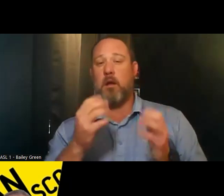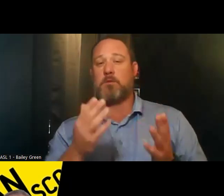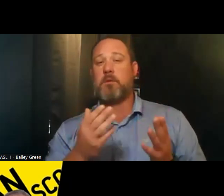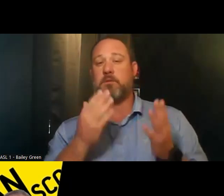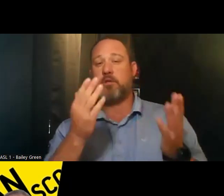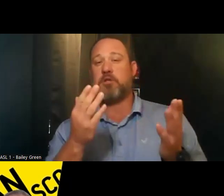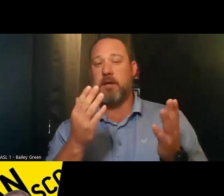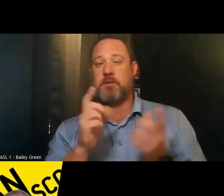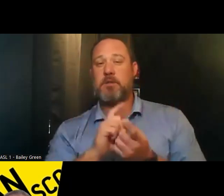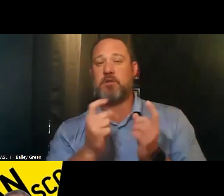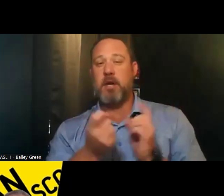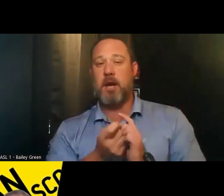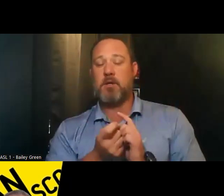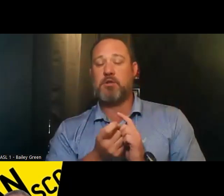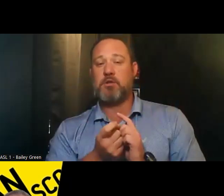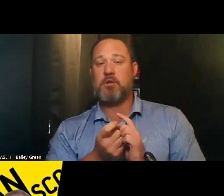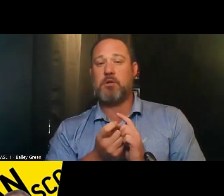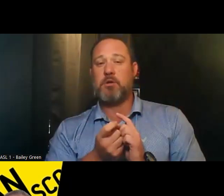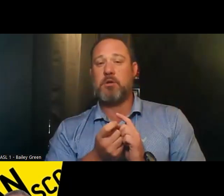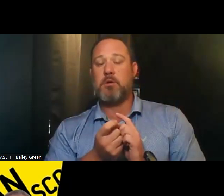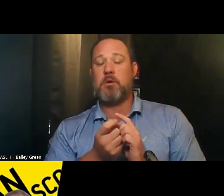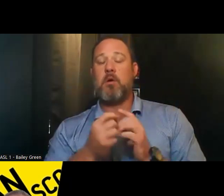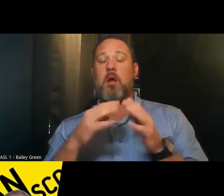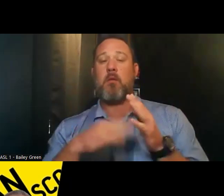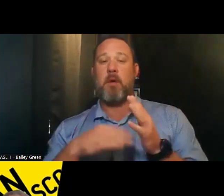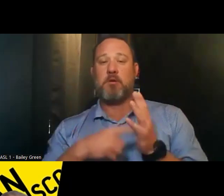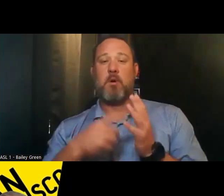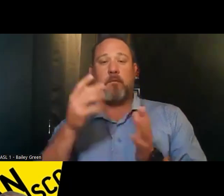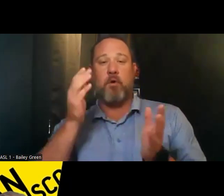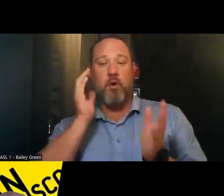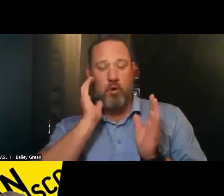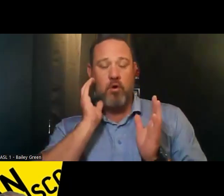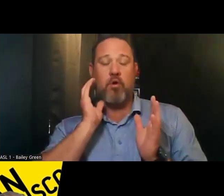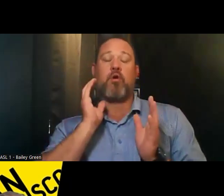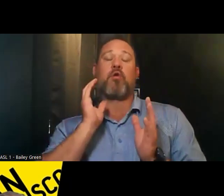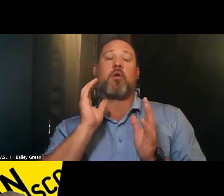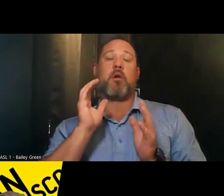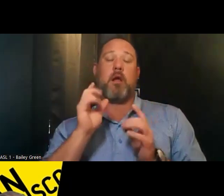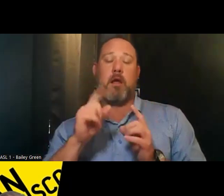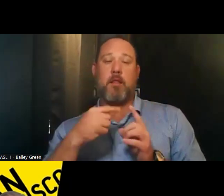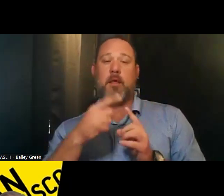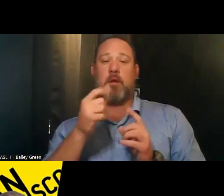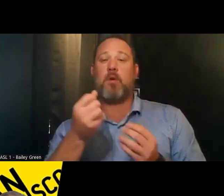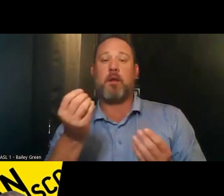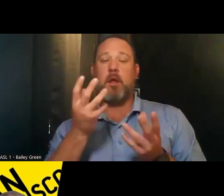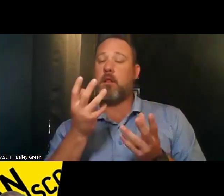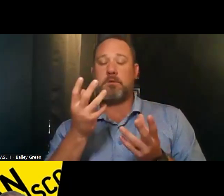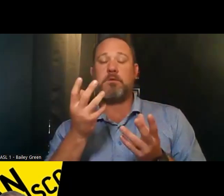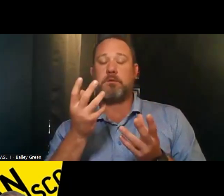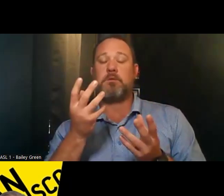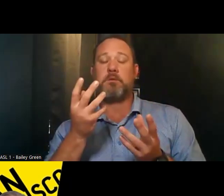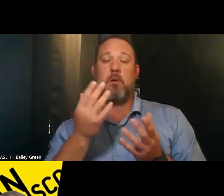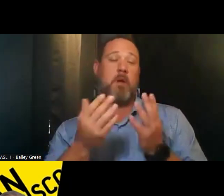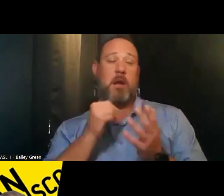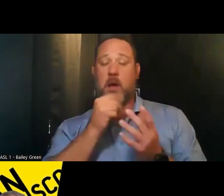suggested changes based on what we've heard from you all. And then you can tell us what your thoughts are. It might